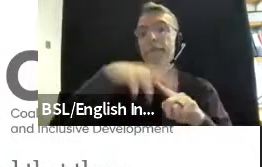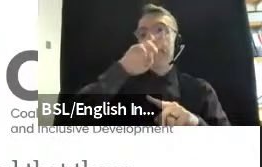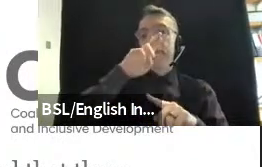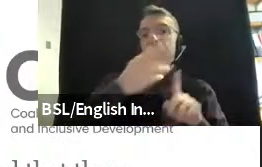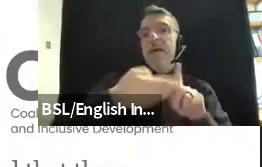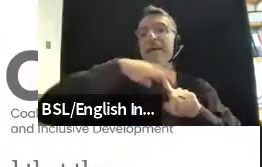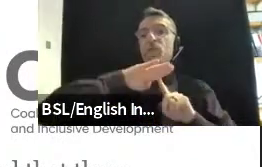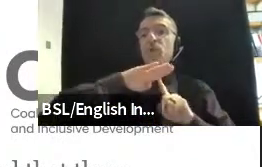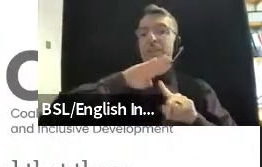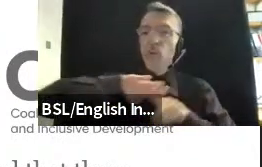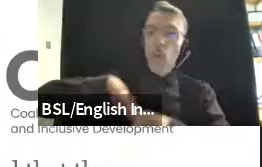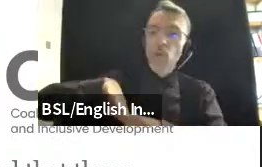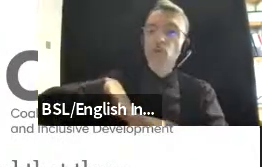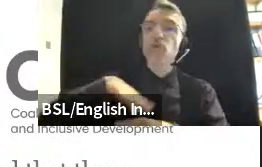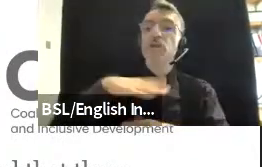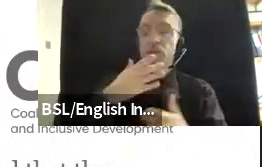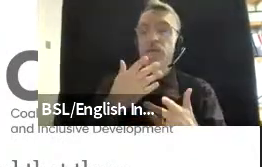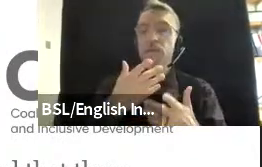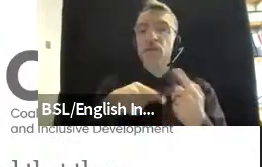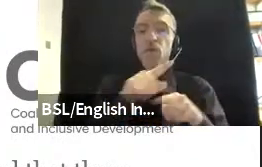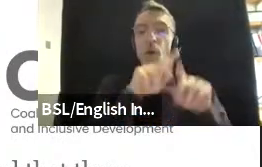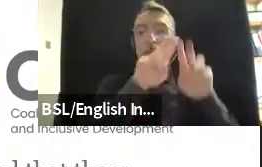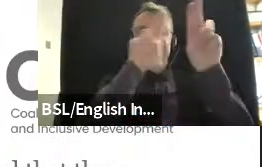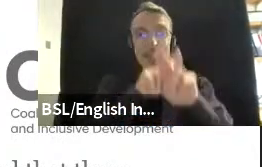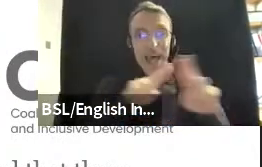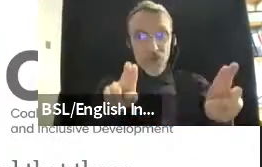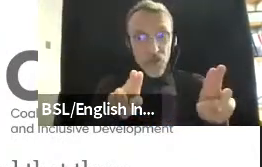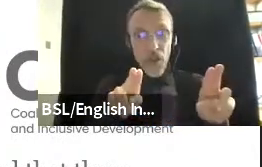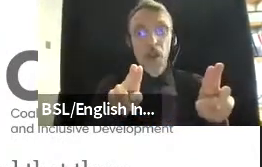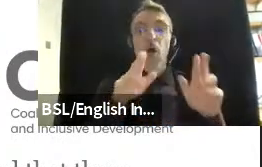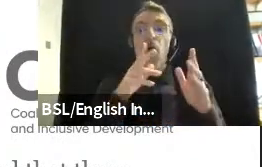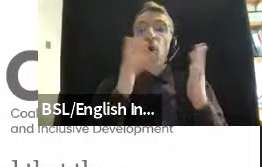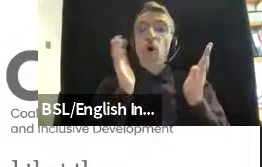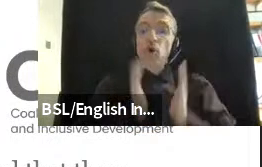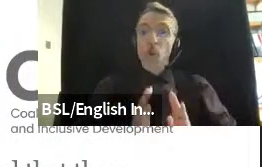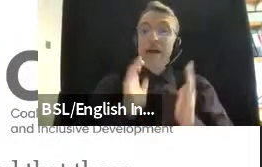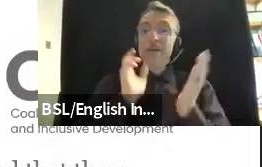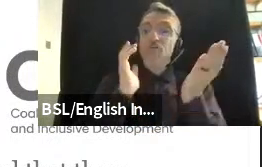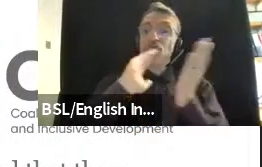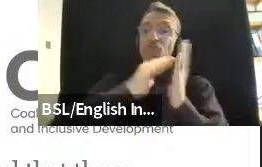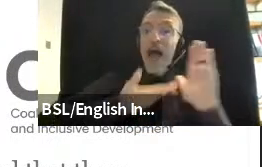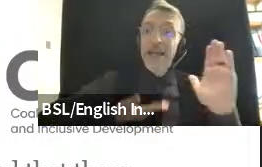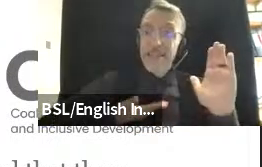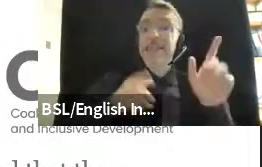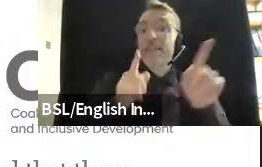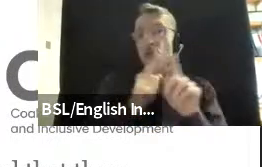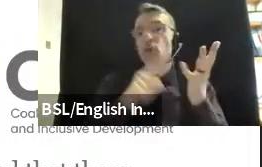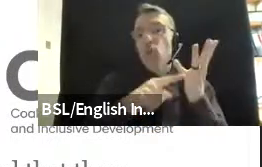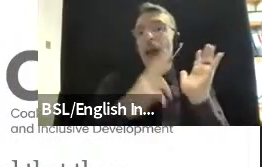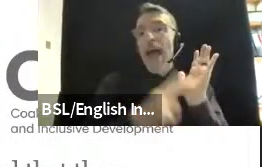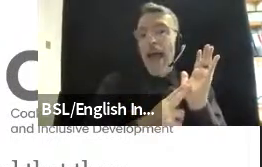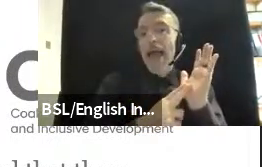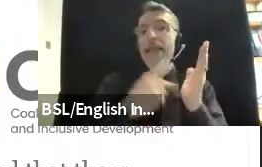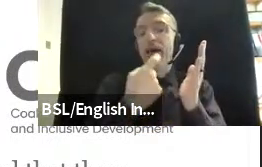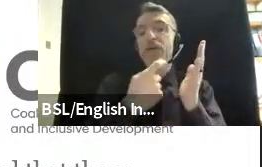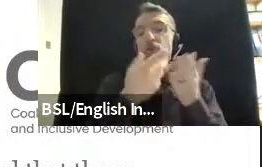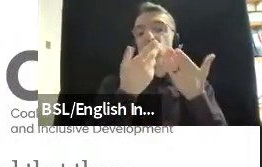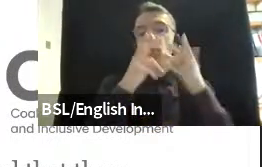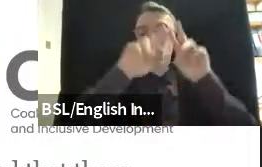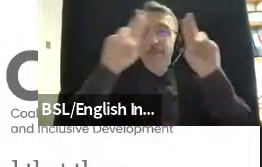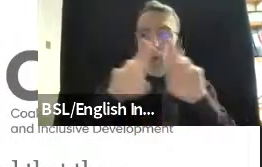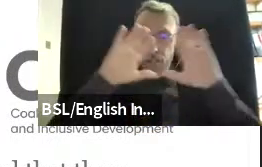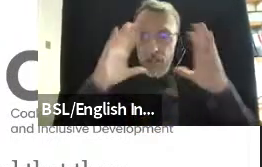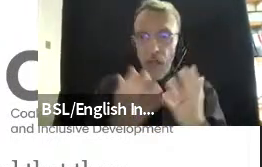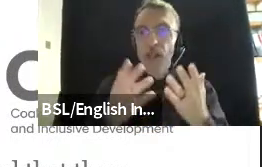States must adhere to the international human rights frameworks that they have committed to, including the United Nations Universal Declaration of Human